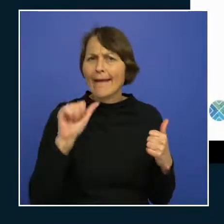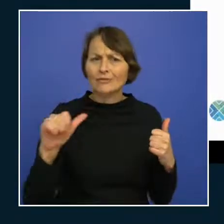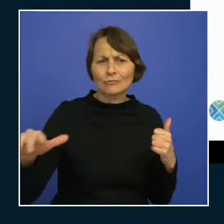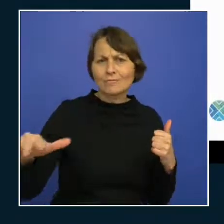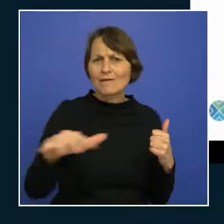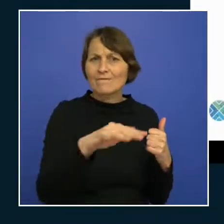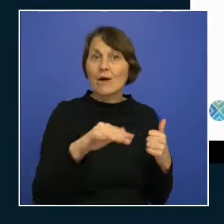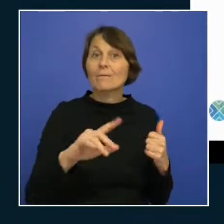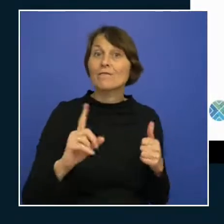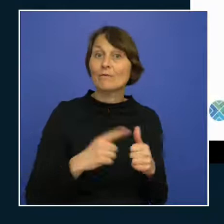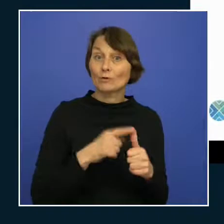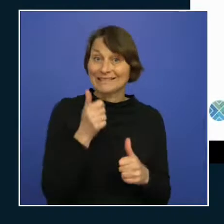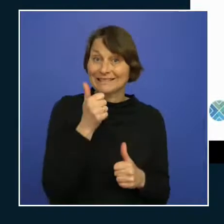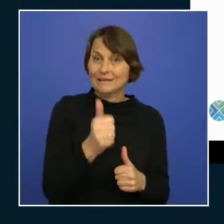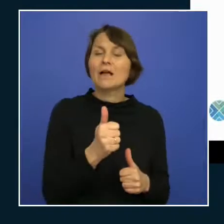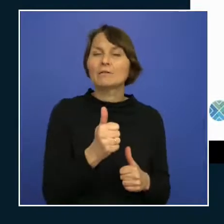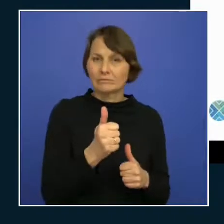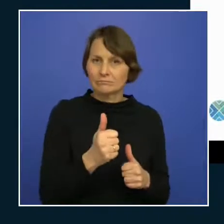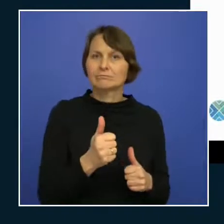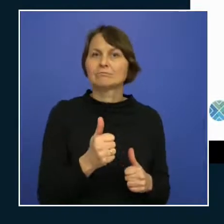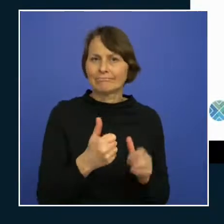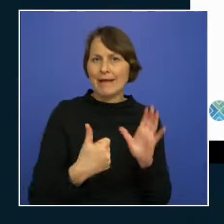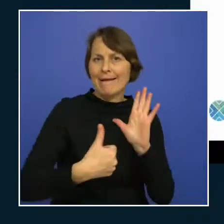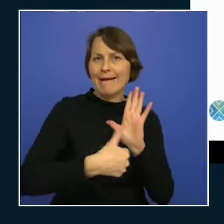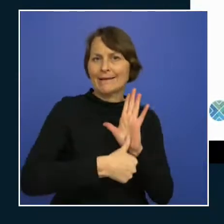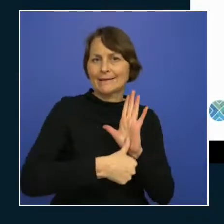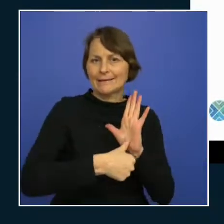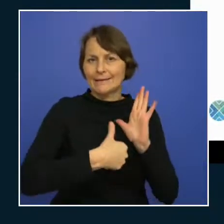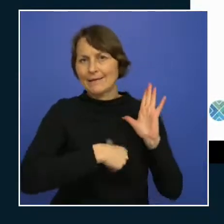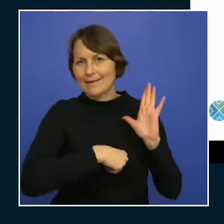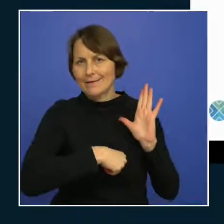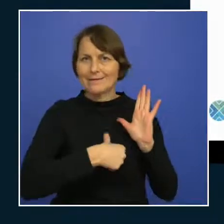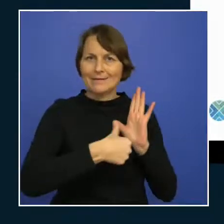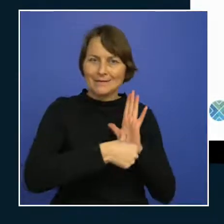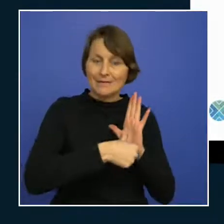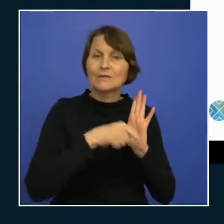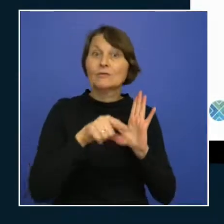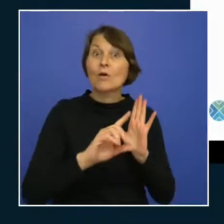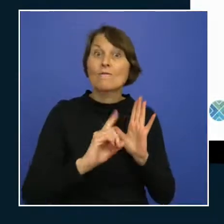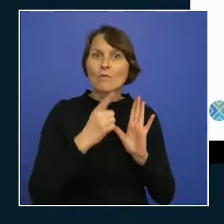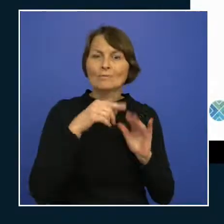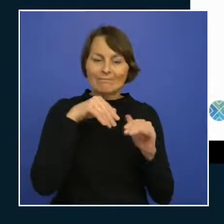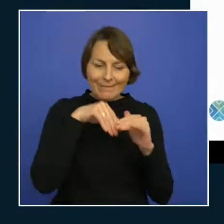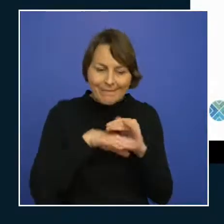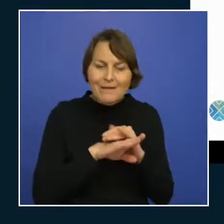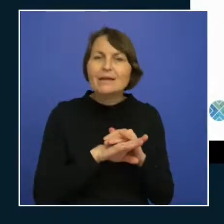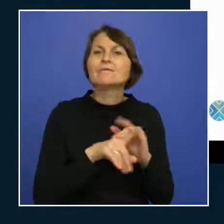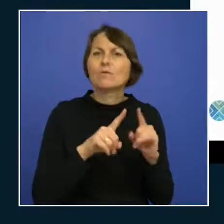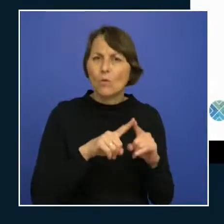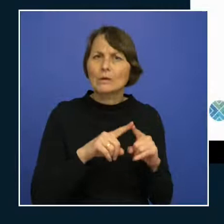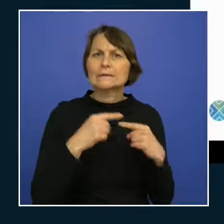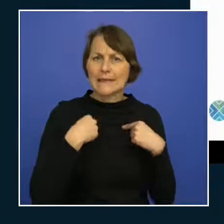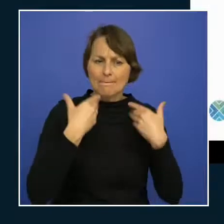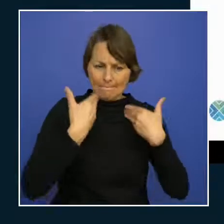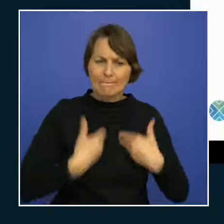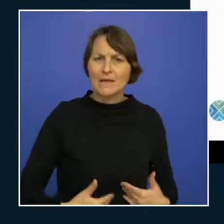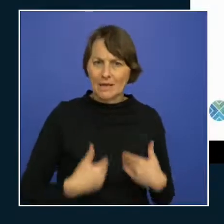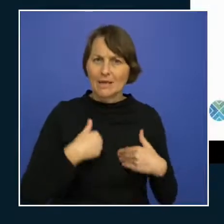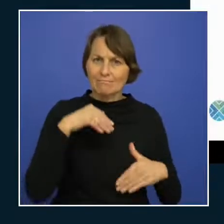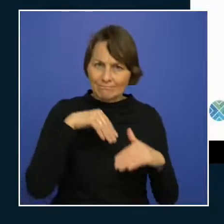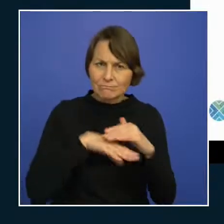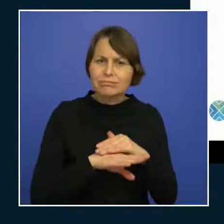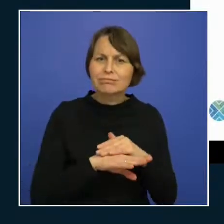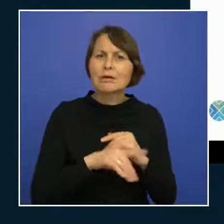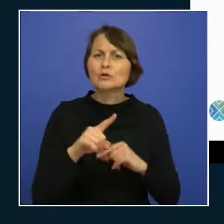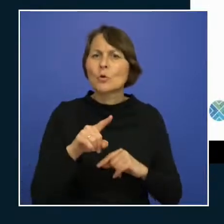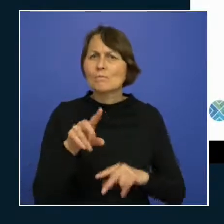identity. This is essential for authentication and authorization. And authentication is the process of